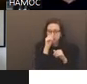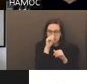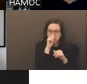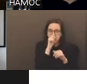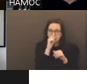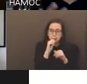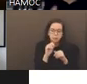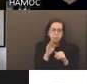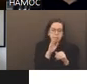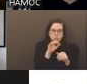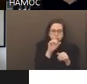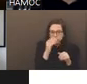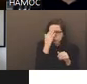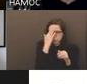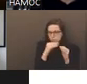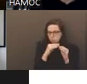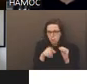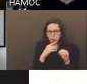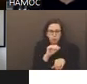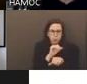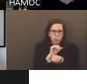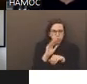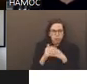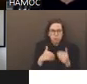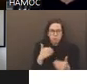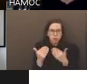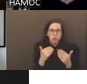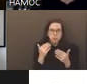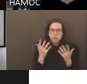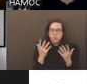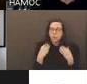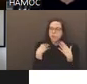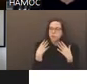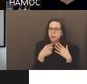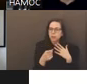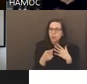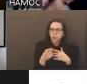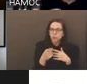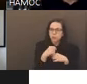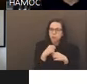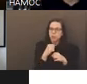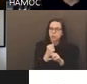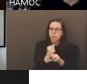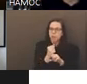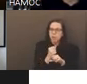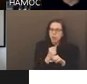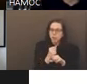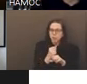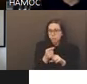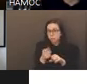I would love to hear more just kind of about your work, about the process, and what inspired you to create what it seems to be a